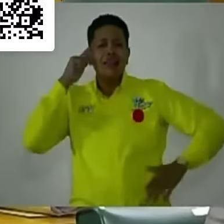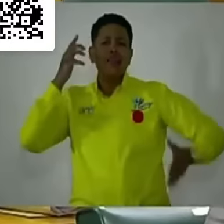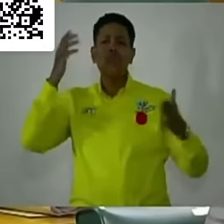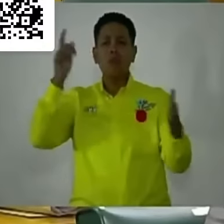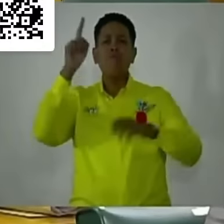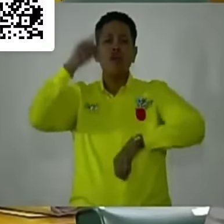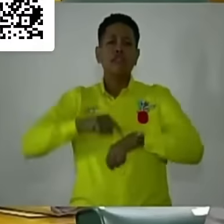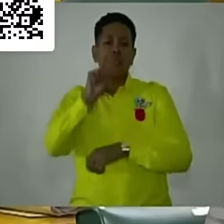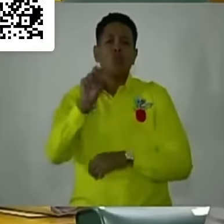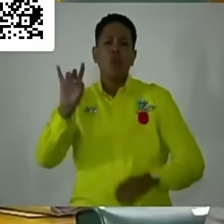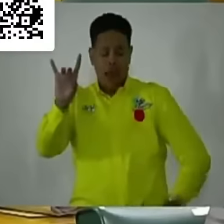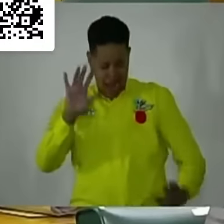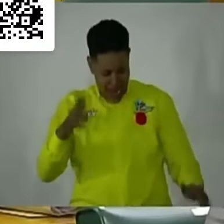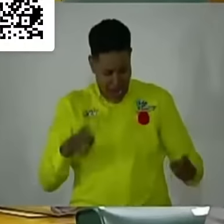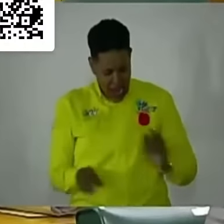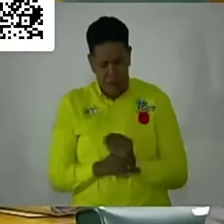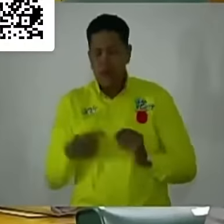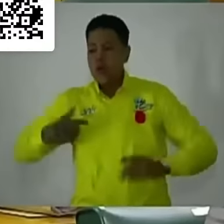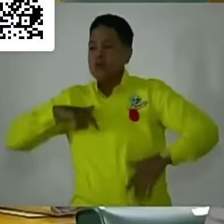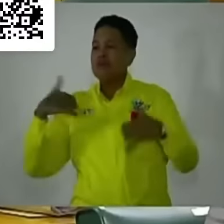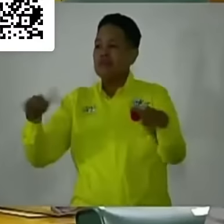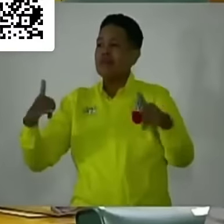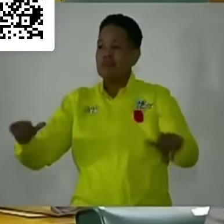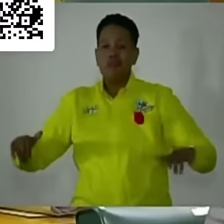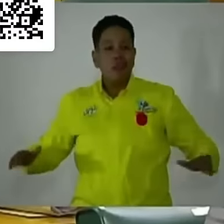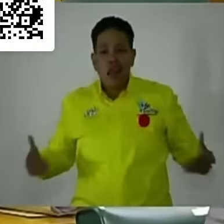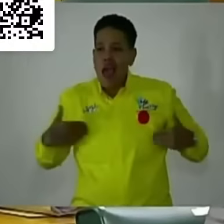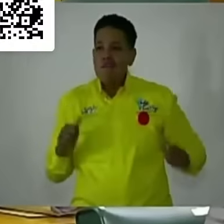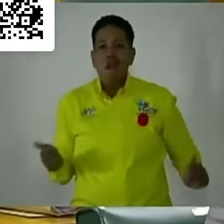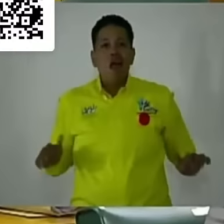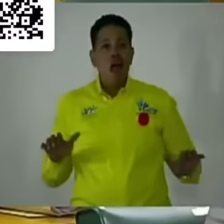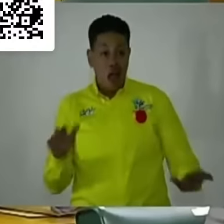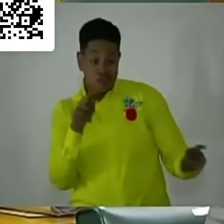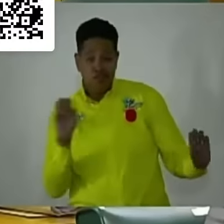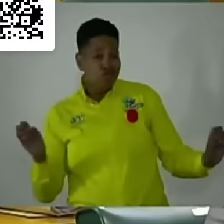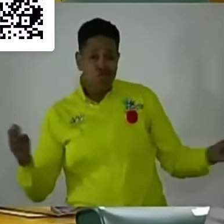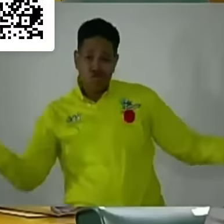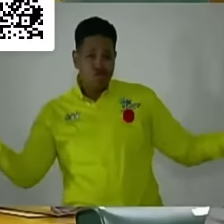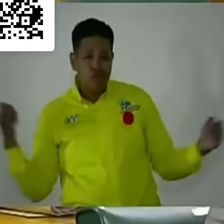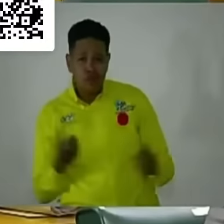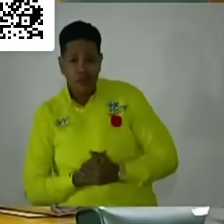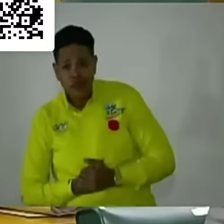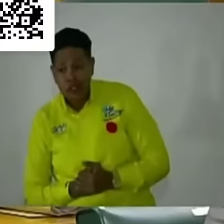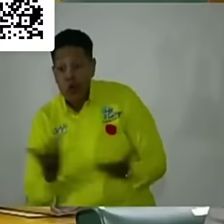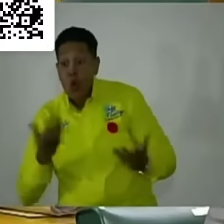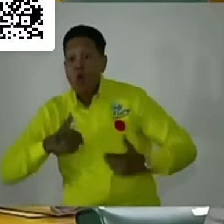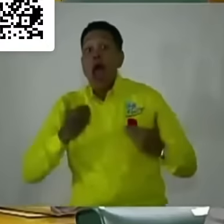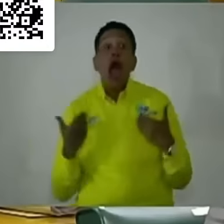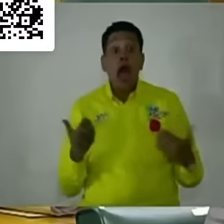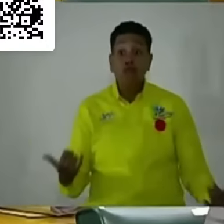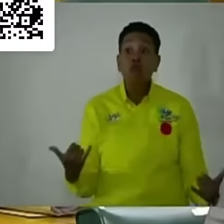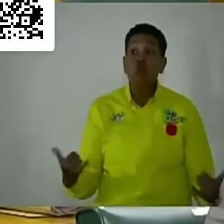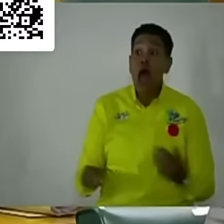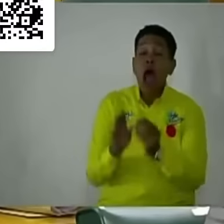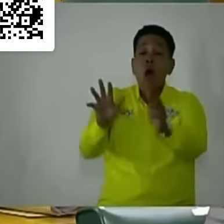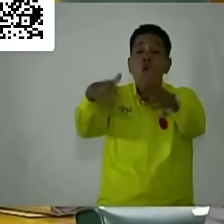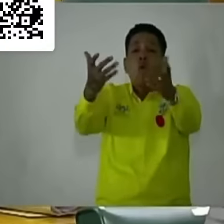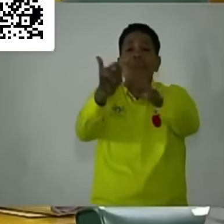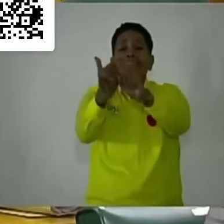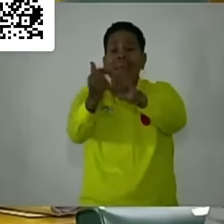2008. And we still haven't had any action in that regard. What we have today is